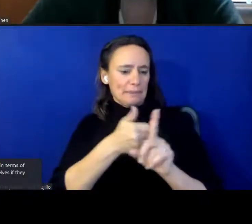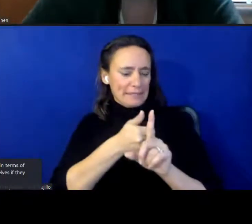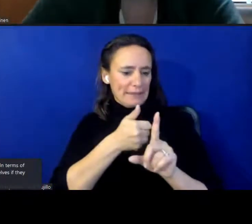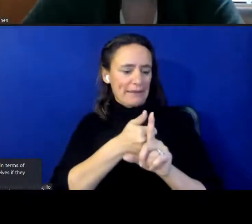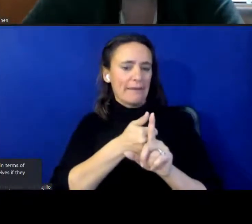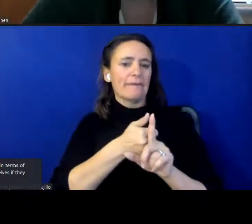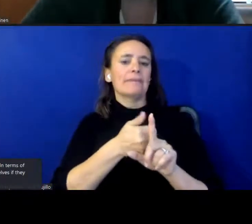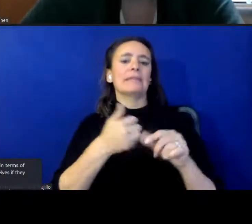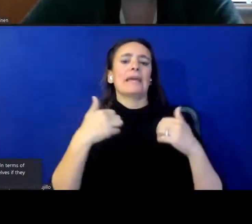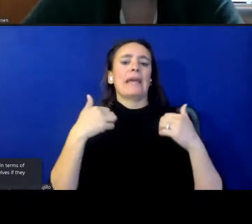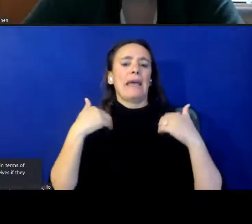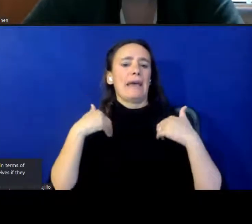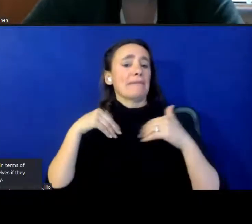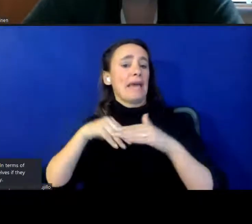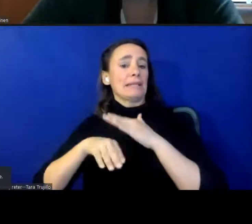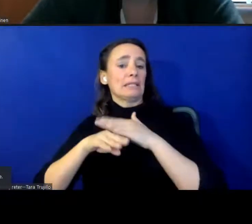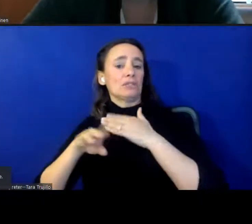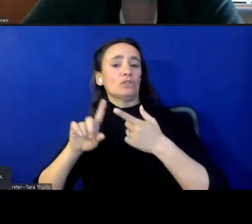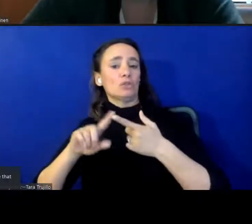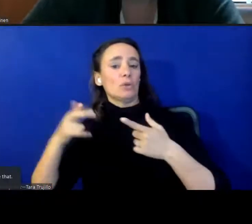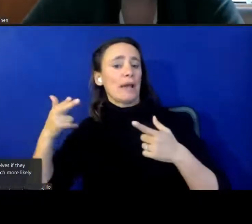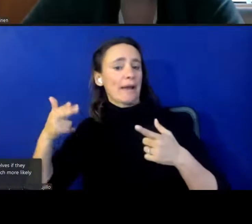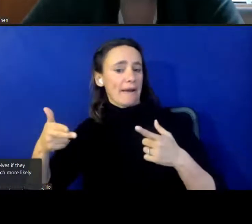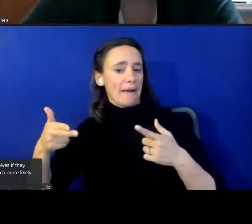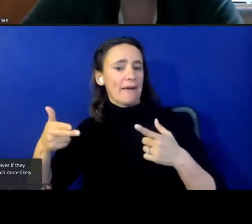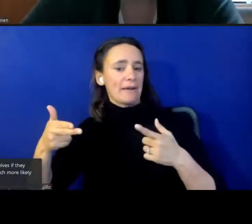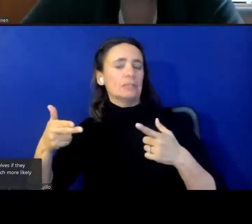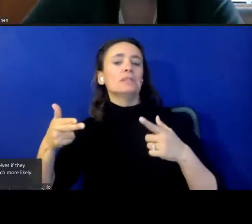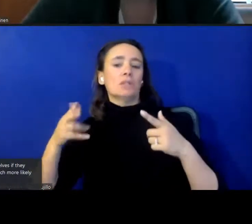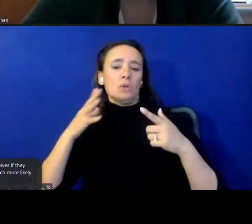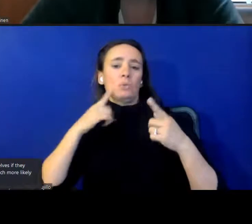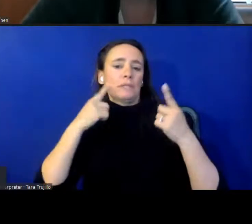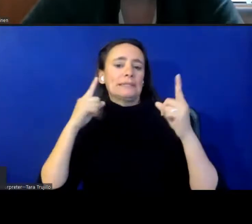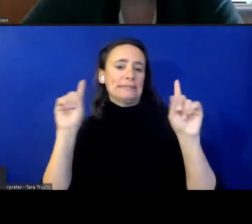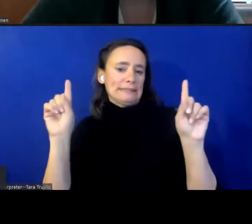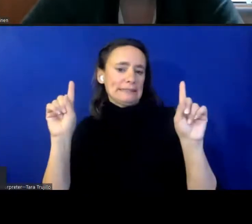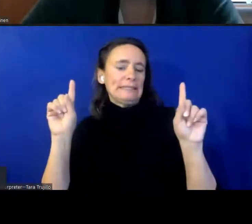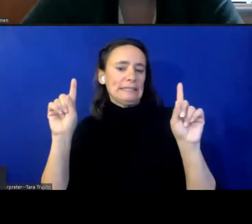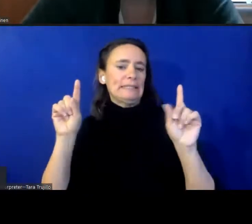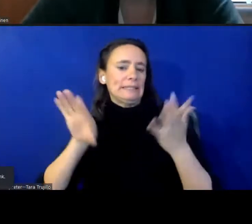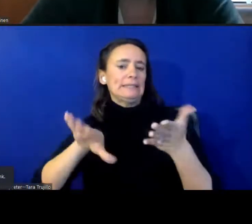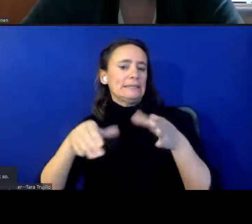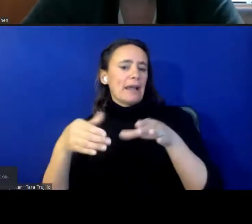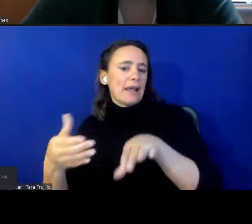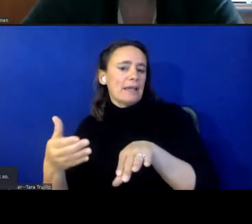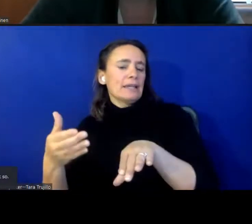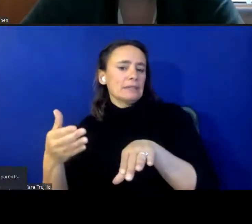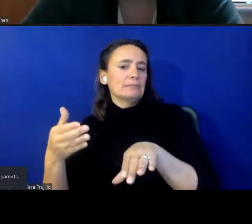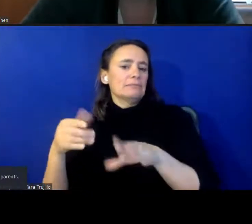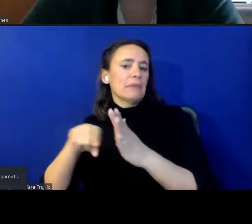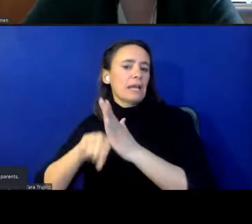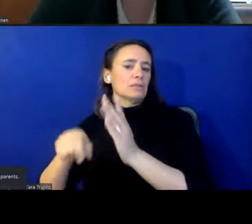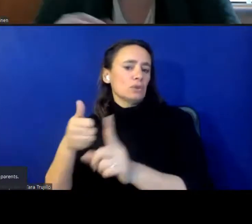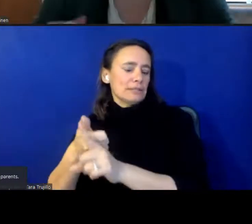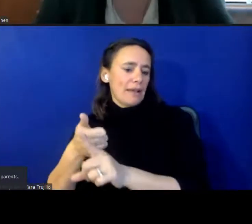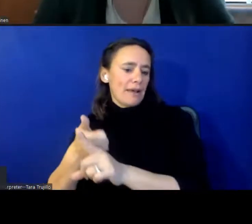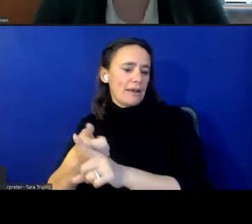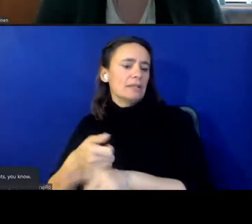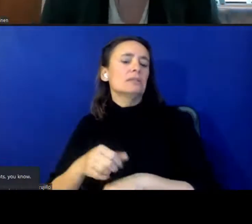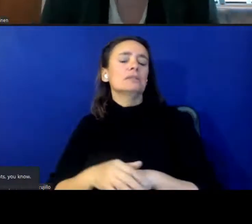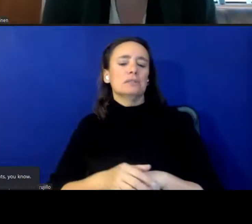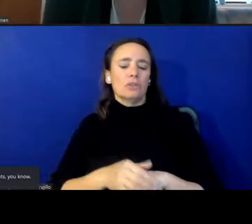to a gun, they're much more likely to be successful in killing themselves. So I think for parents, you